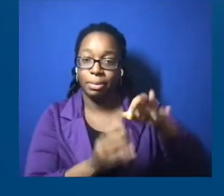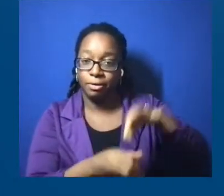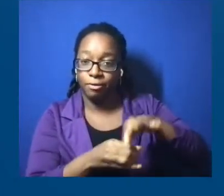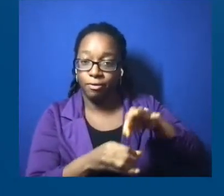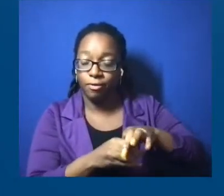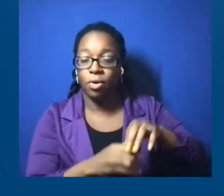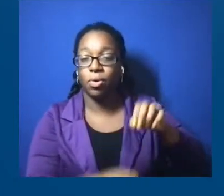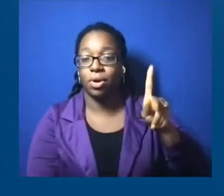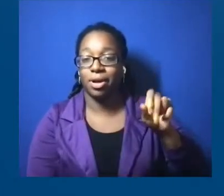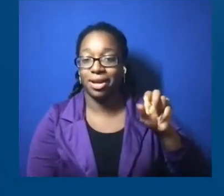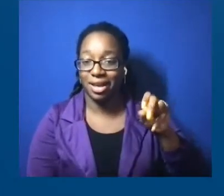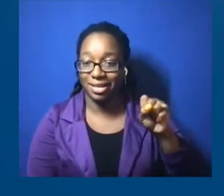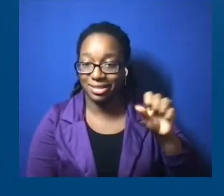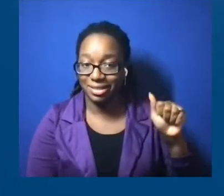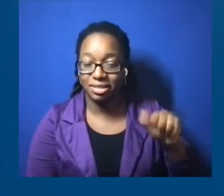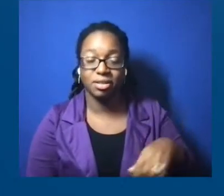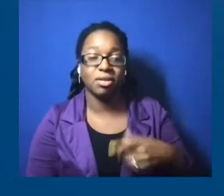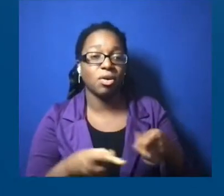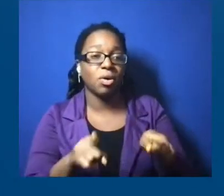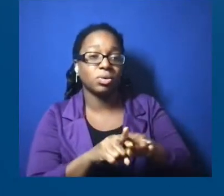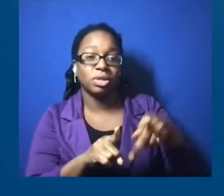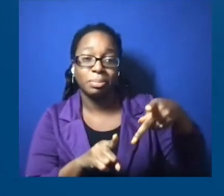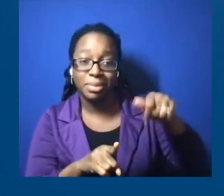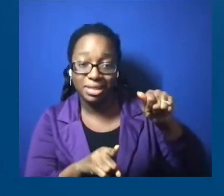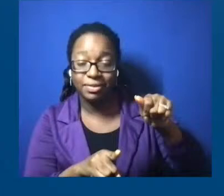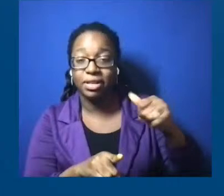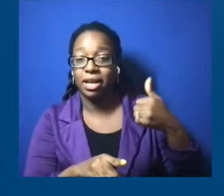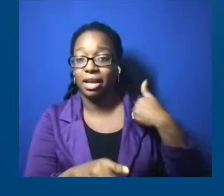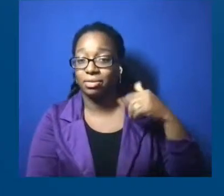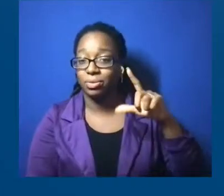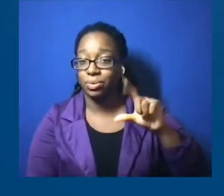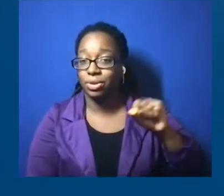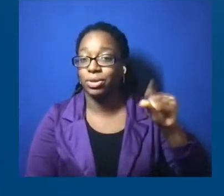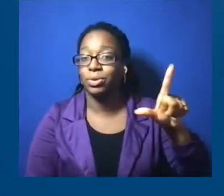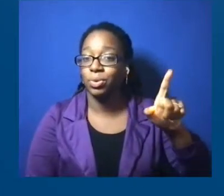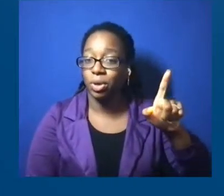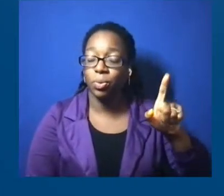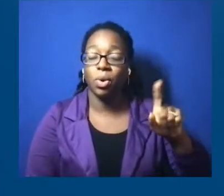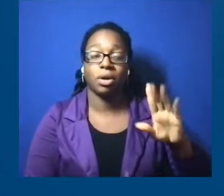ballot races in states like Pennsylvania in 2021 off-year elections.